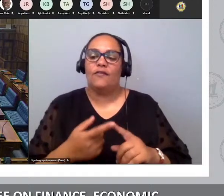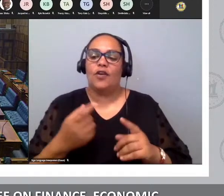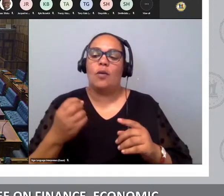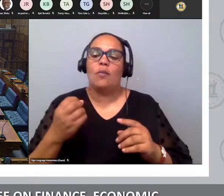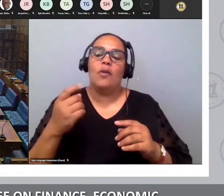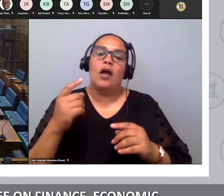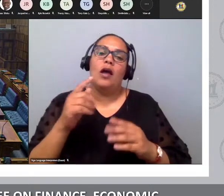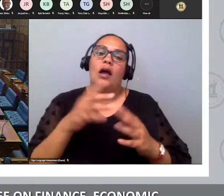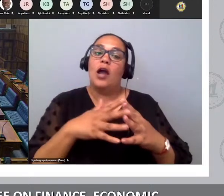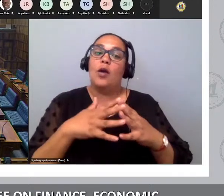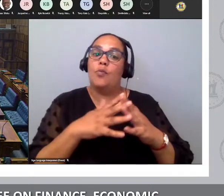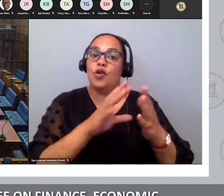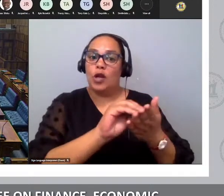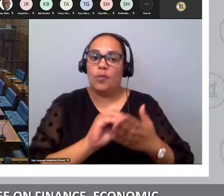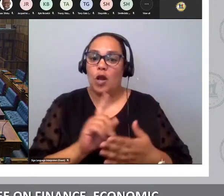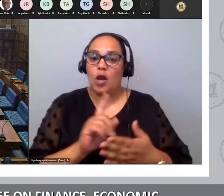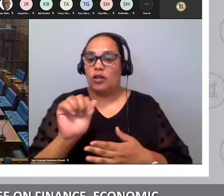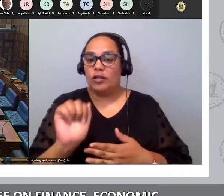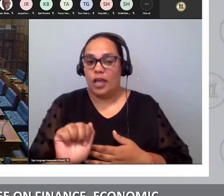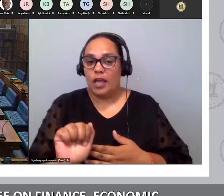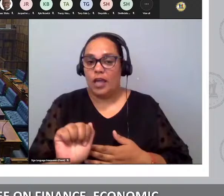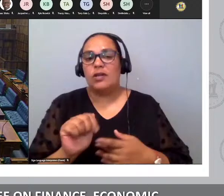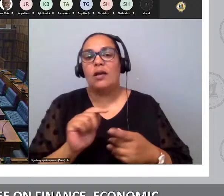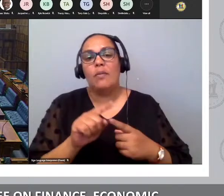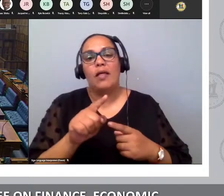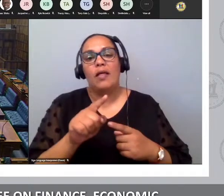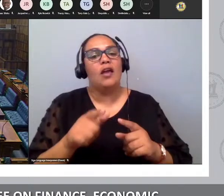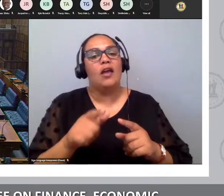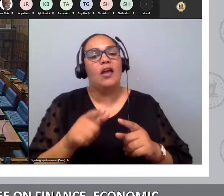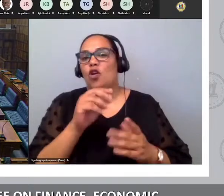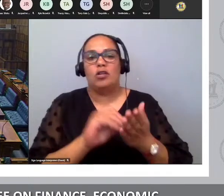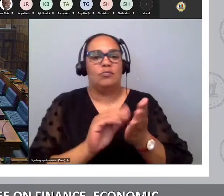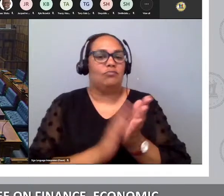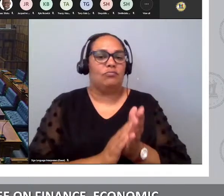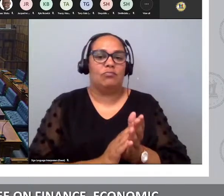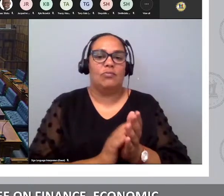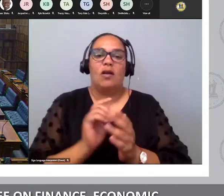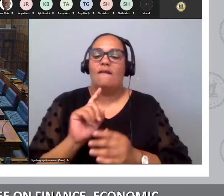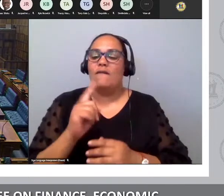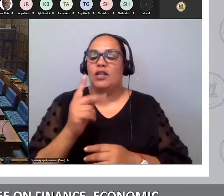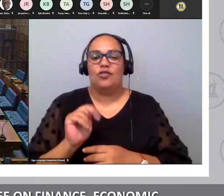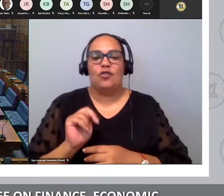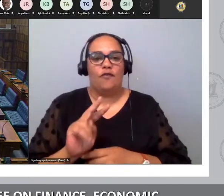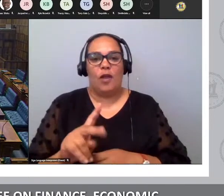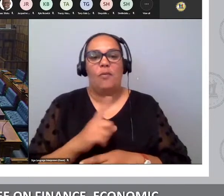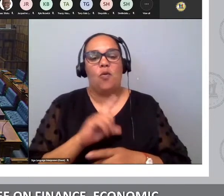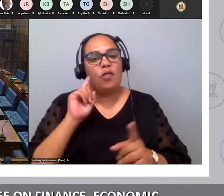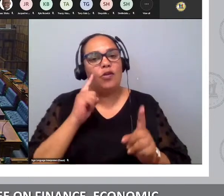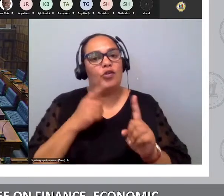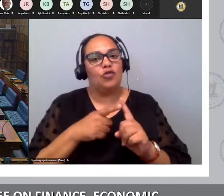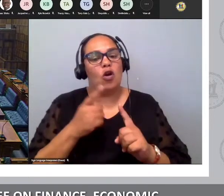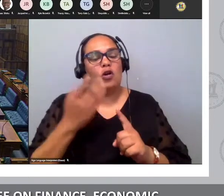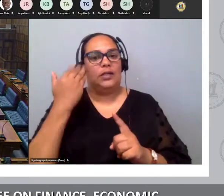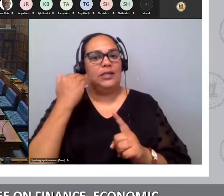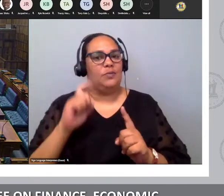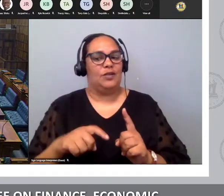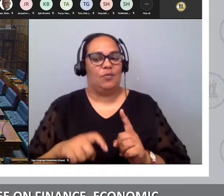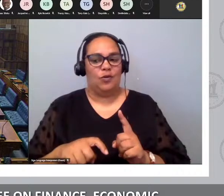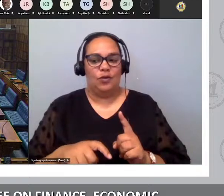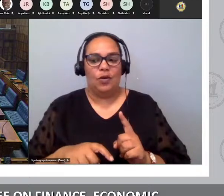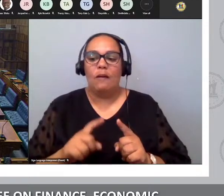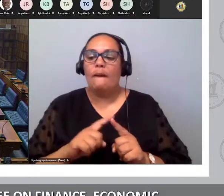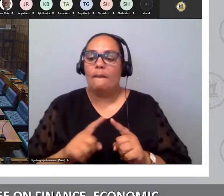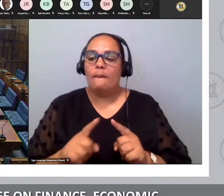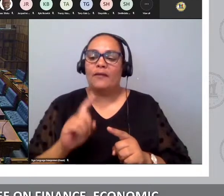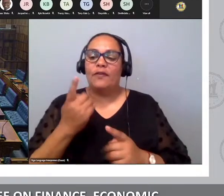Angeles because those were not in place in one November as the target was expected